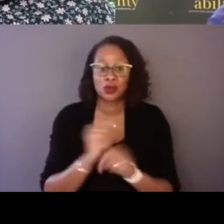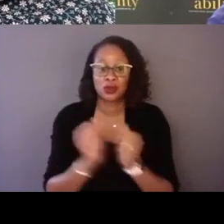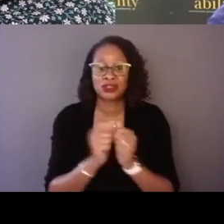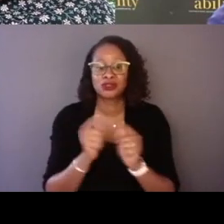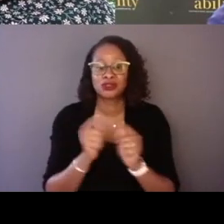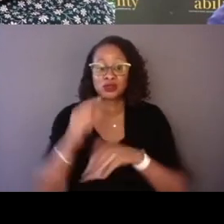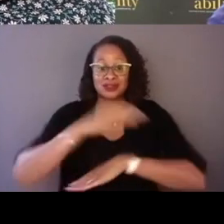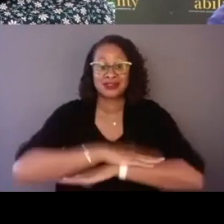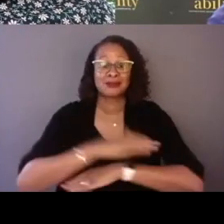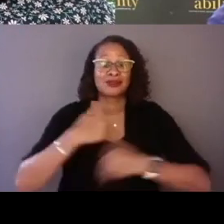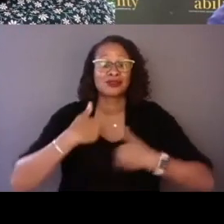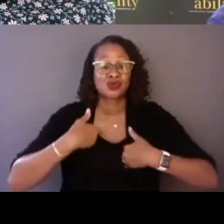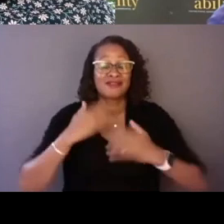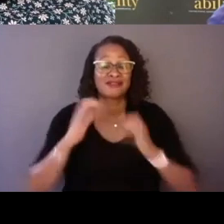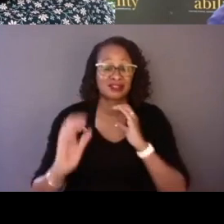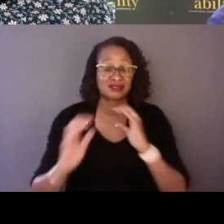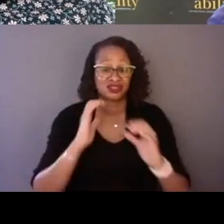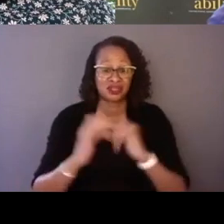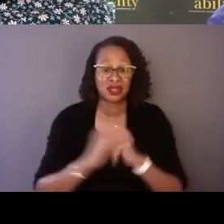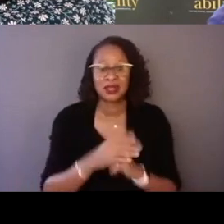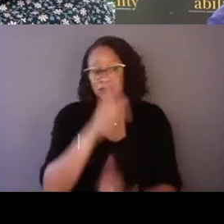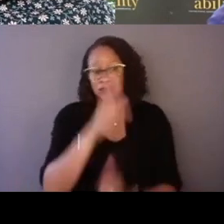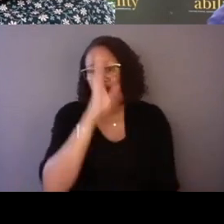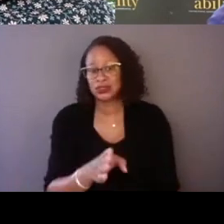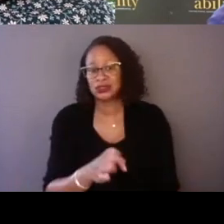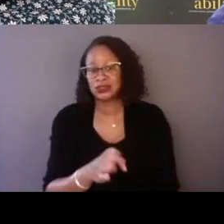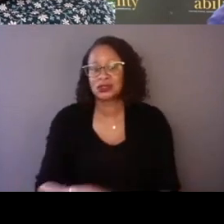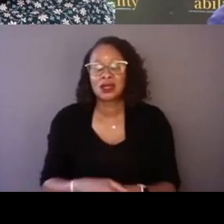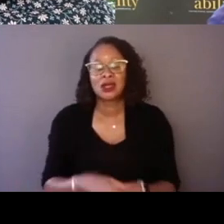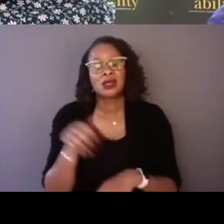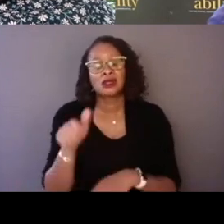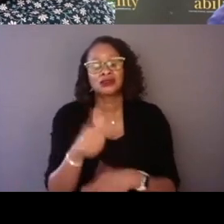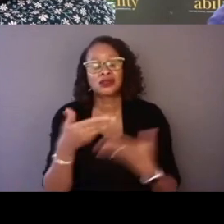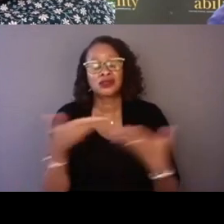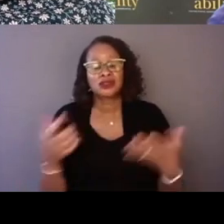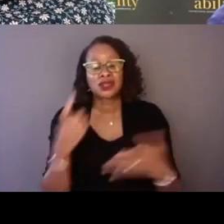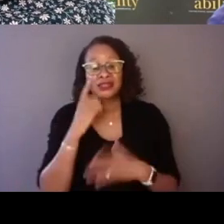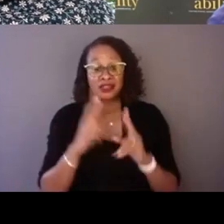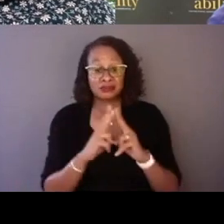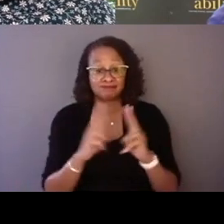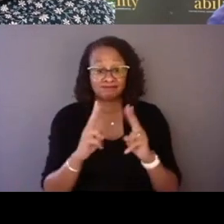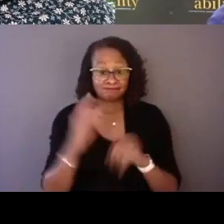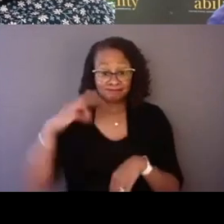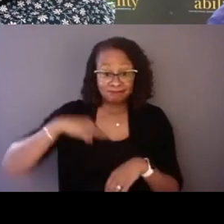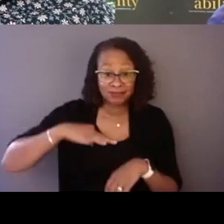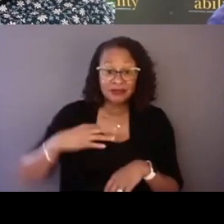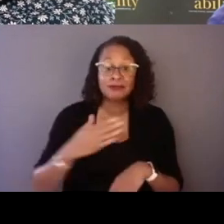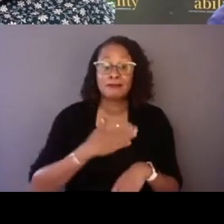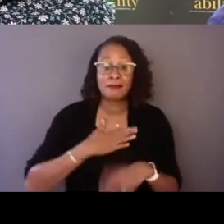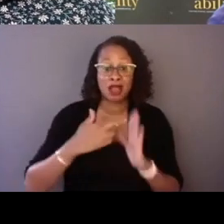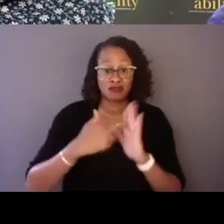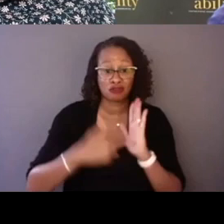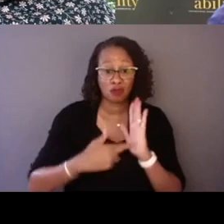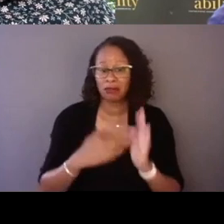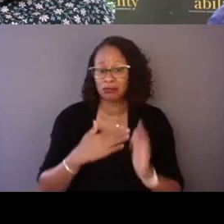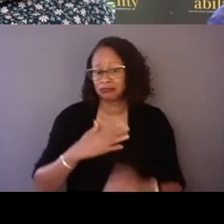these conversations straight away. The other thing that I think really benefits me in my role at Hillel is that we're all about